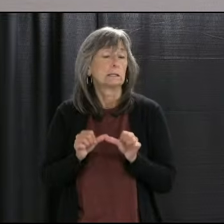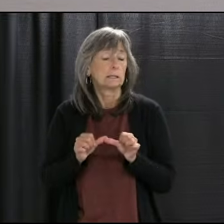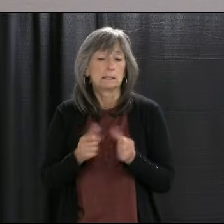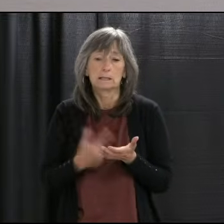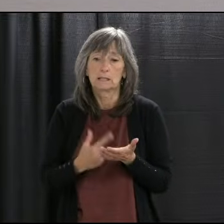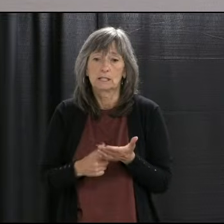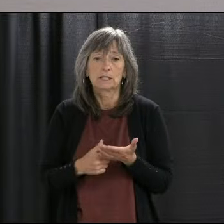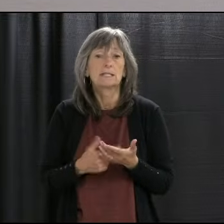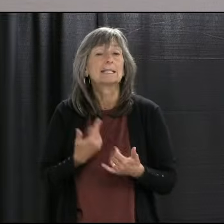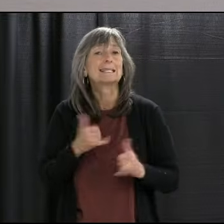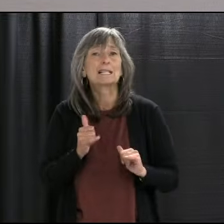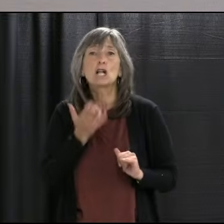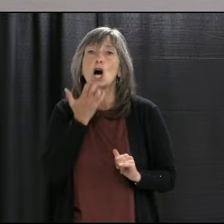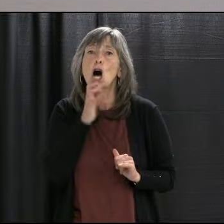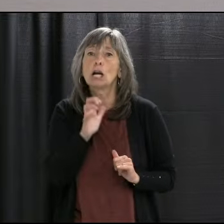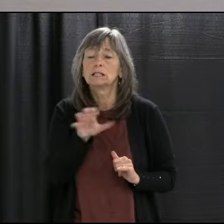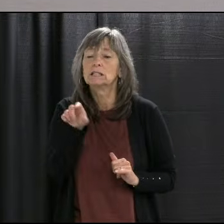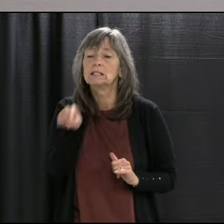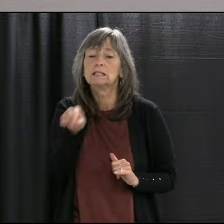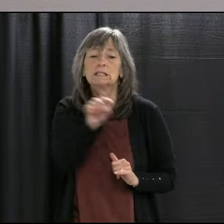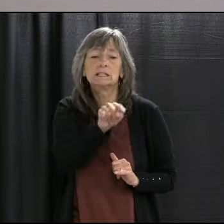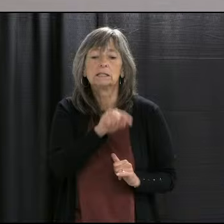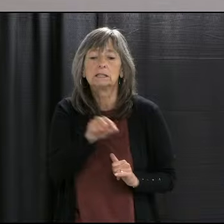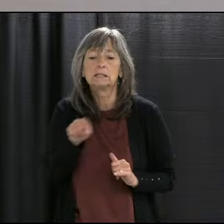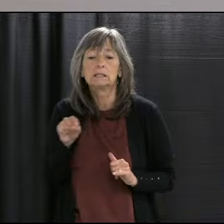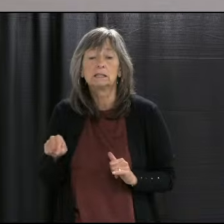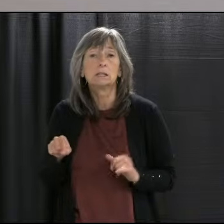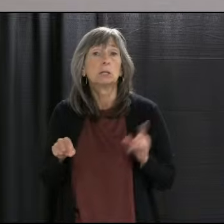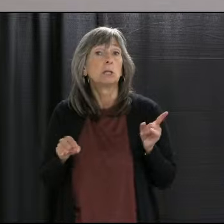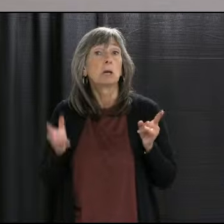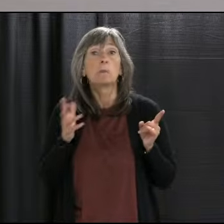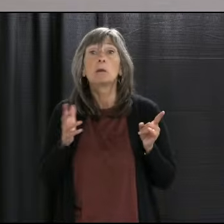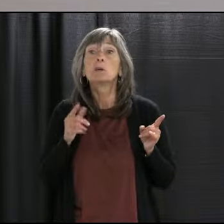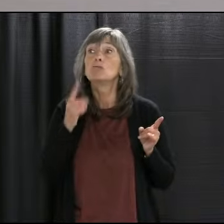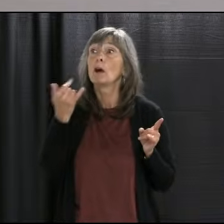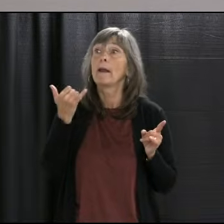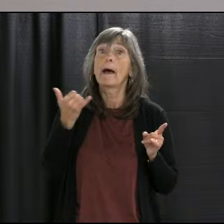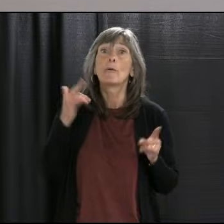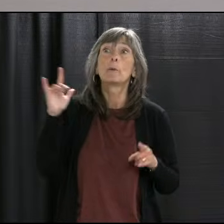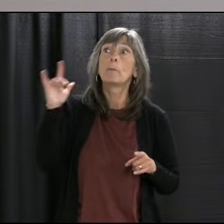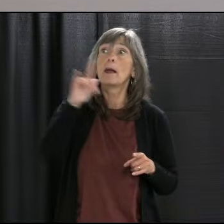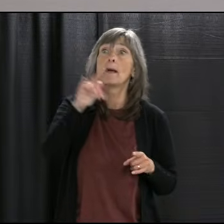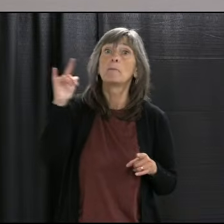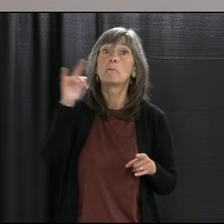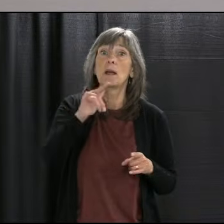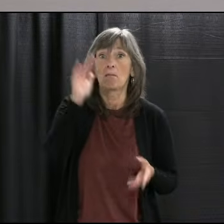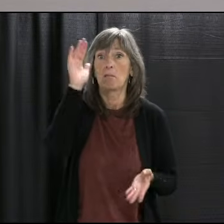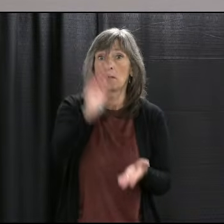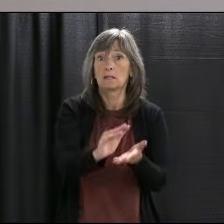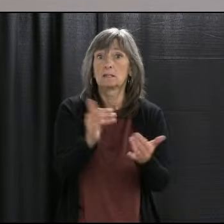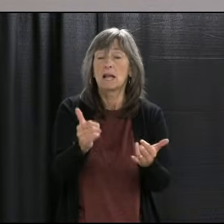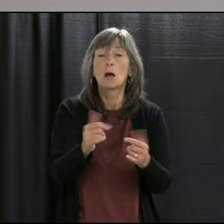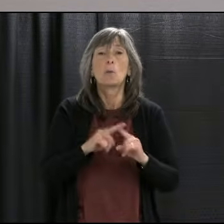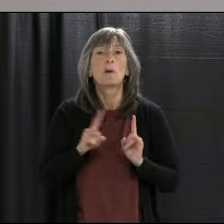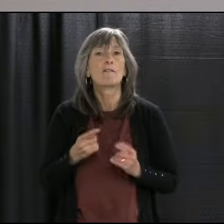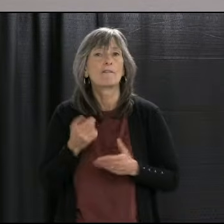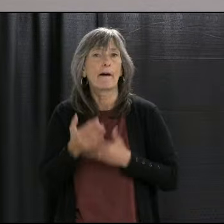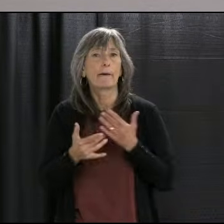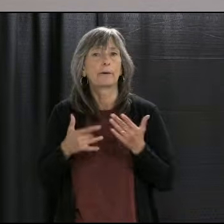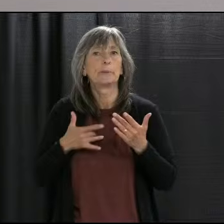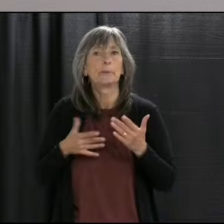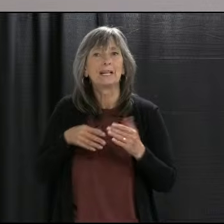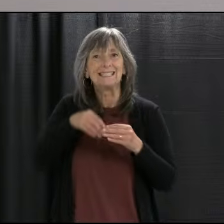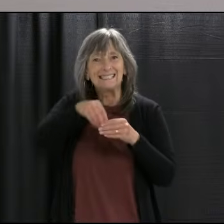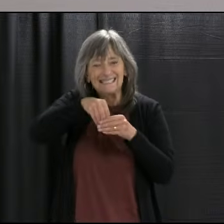hot spots, and while the public's probably not seeing big flames and so on, fires burn deep into the ground, so there's a